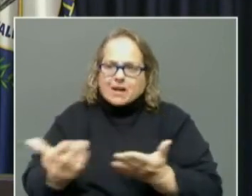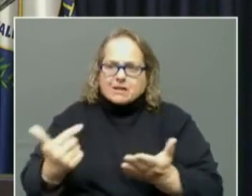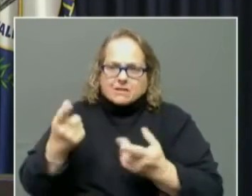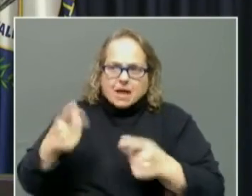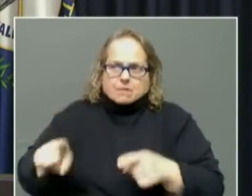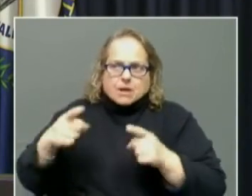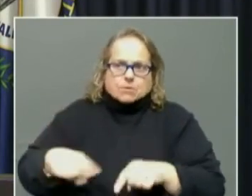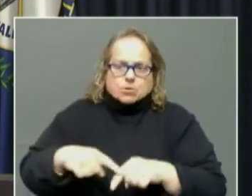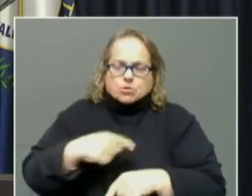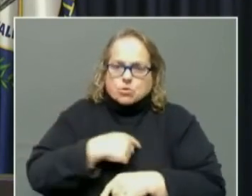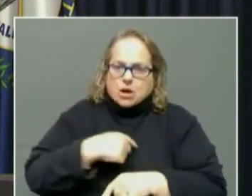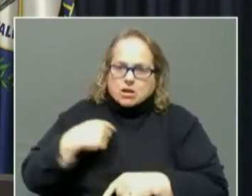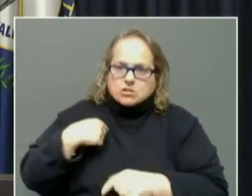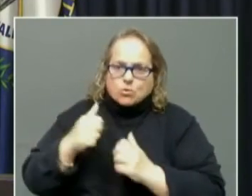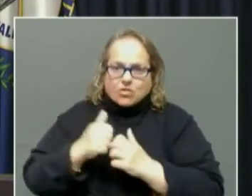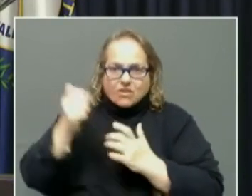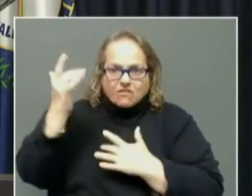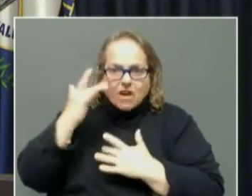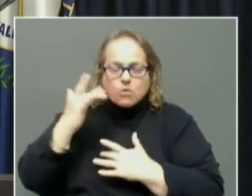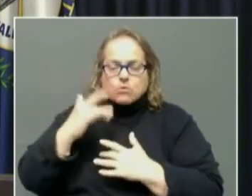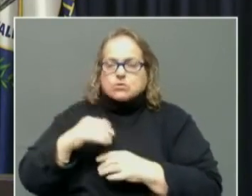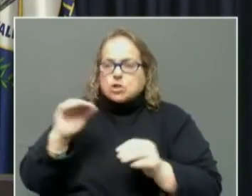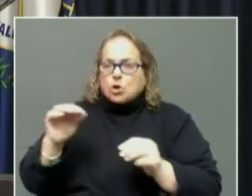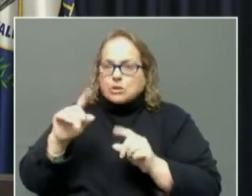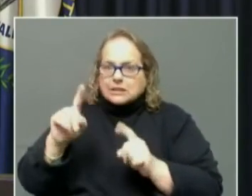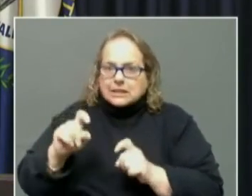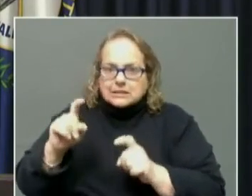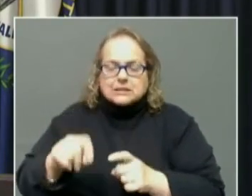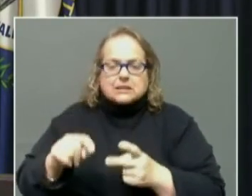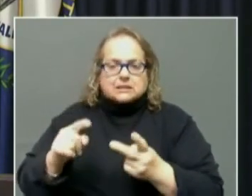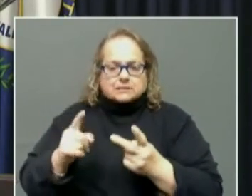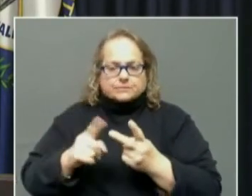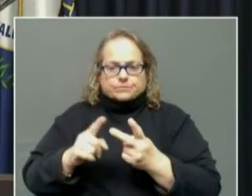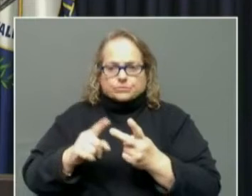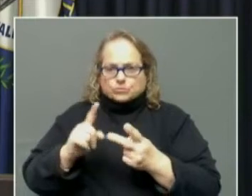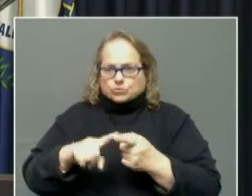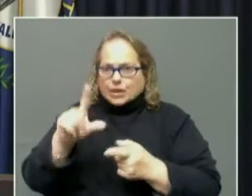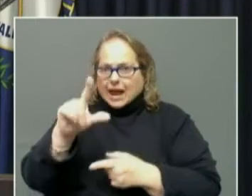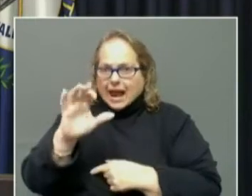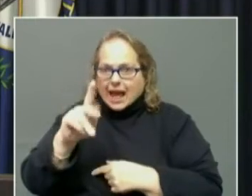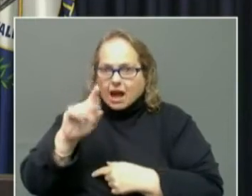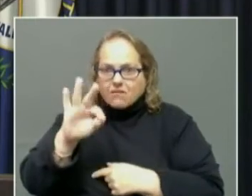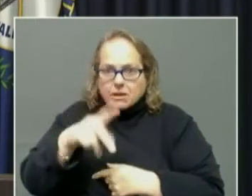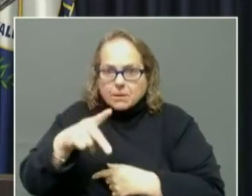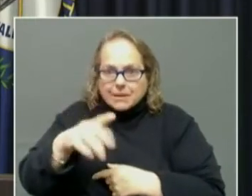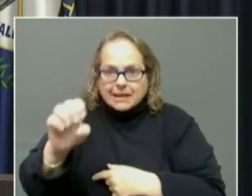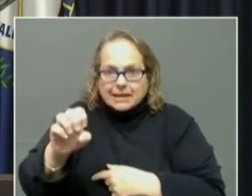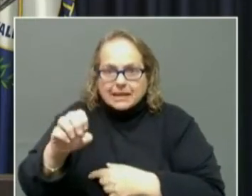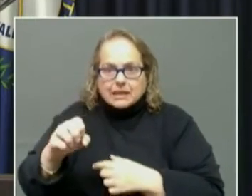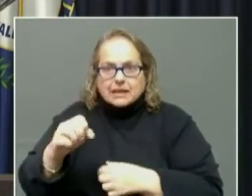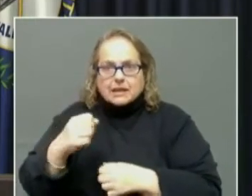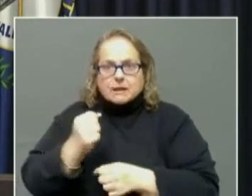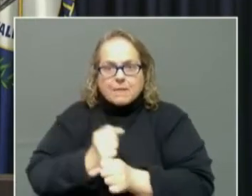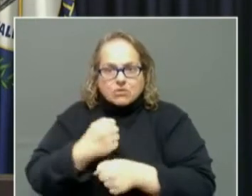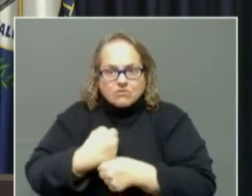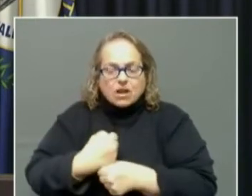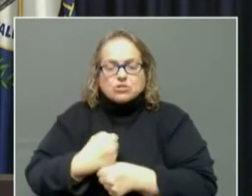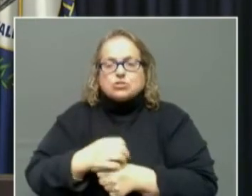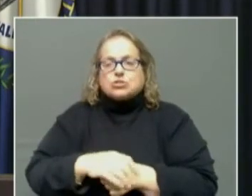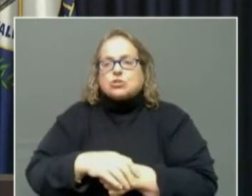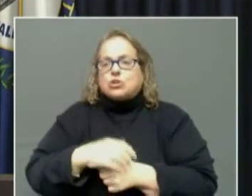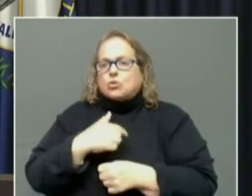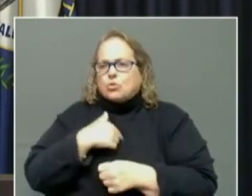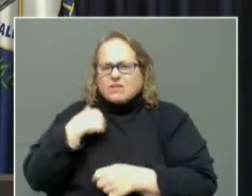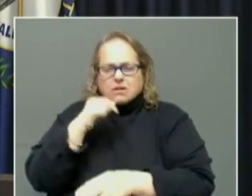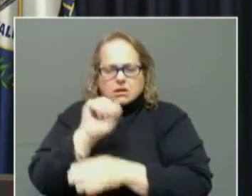a virus we didn't have testing for, to a lack of PPE manufactured domestically. We've overcome all